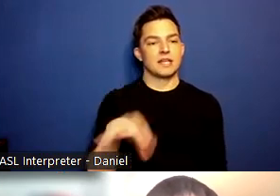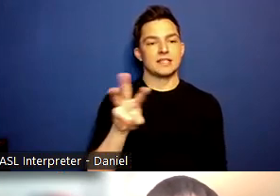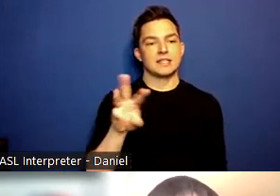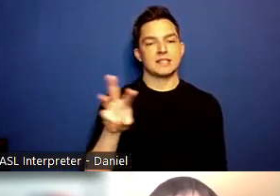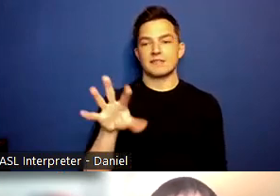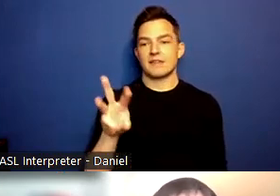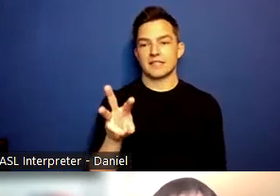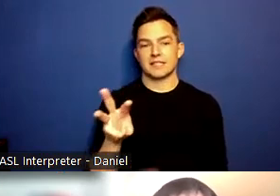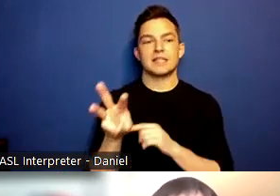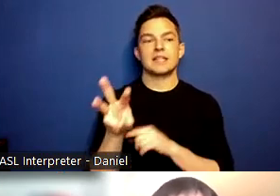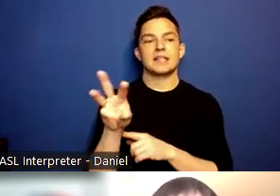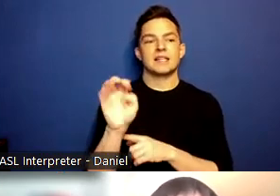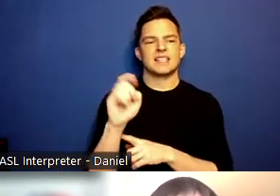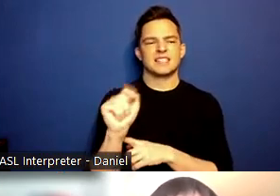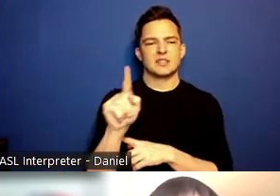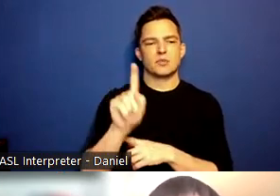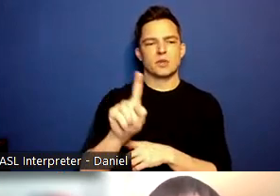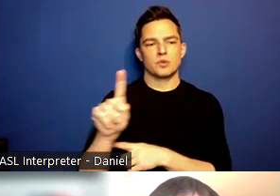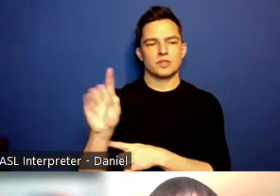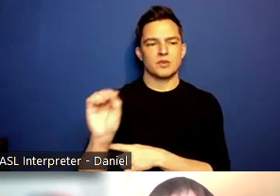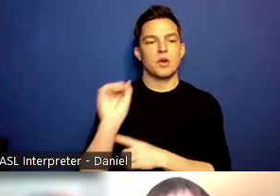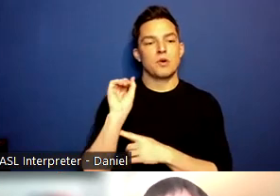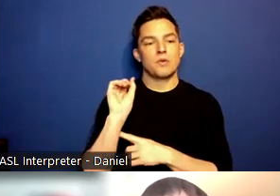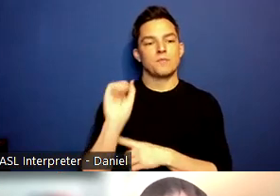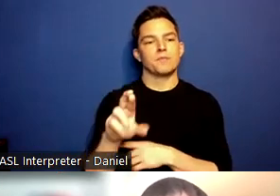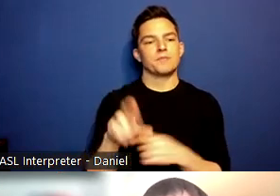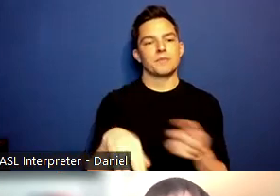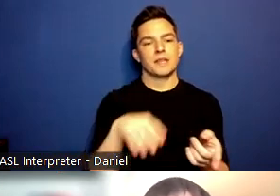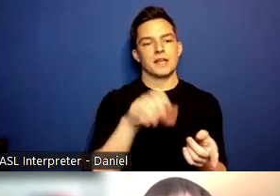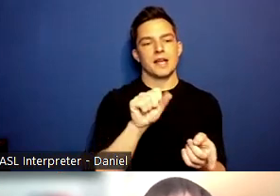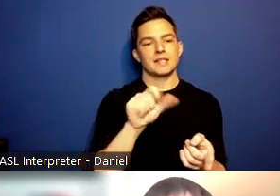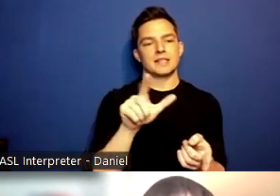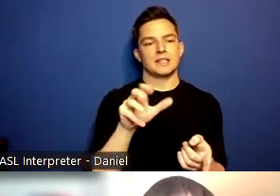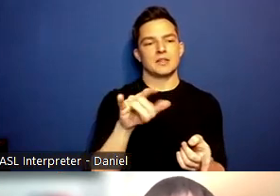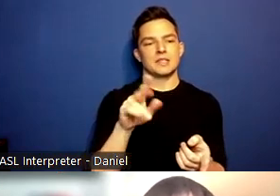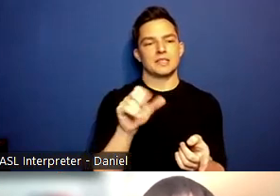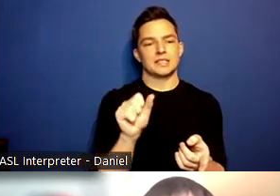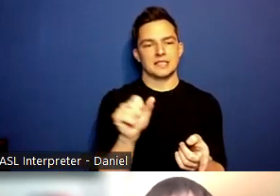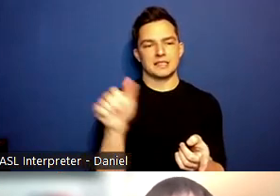410-539-6656, extension 110, or at